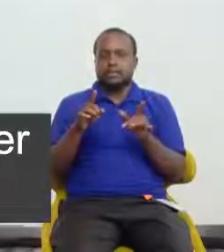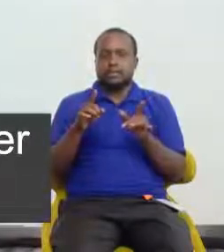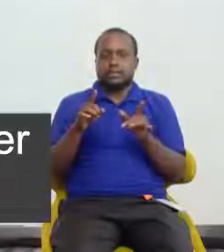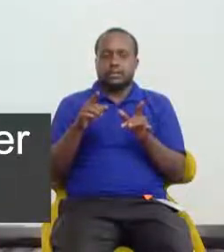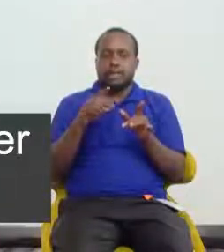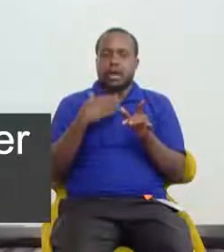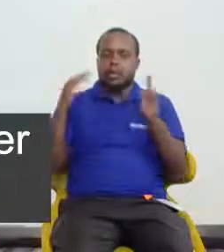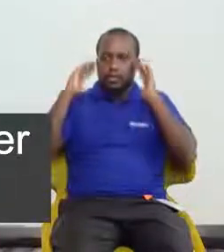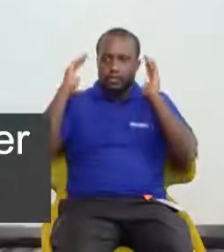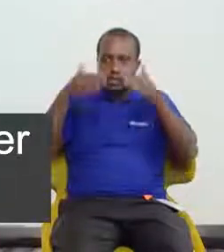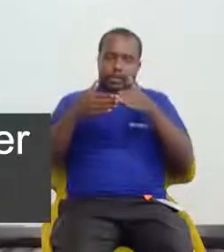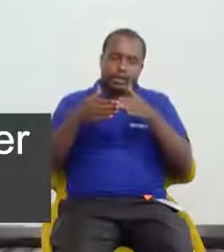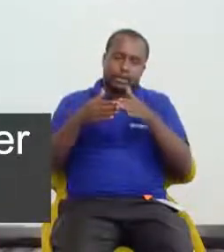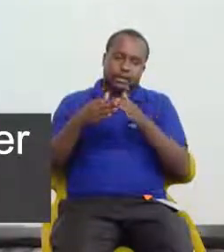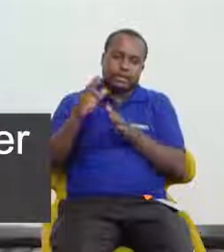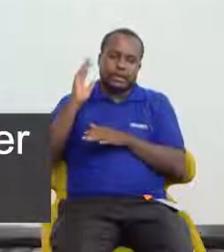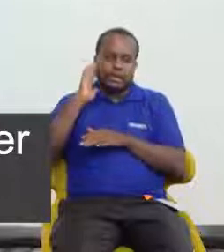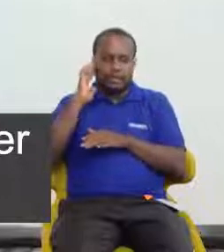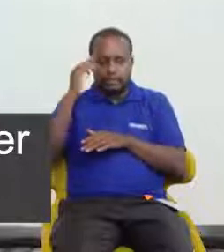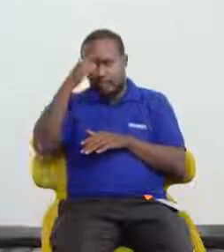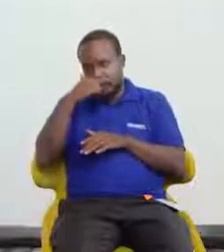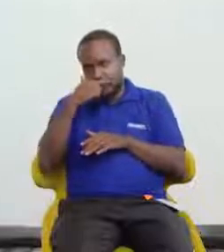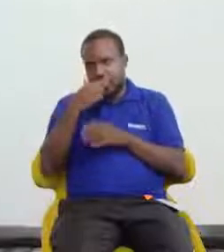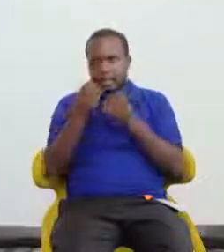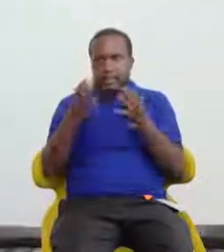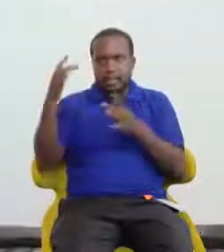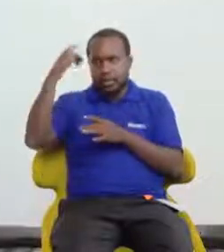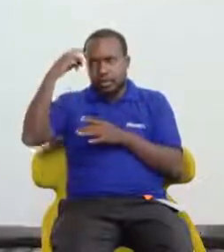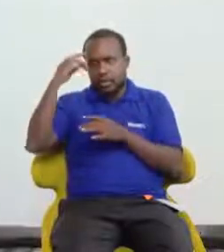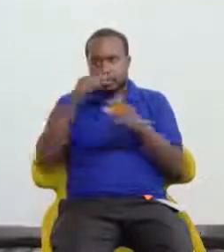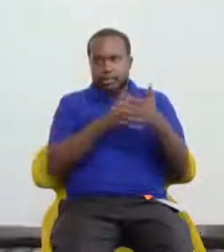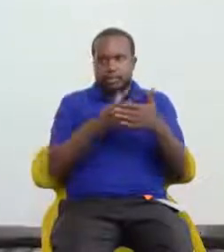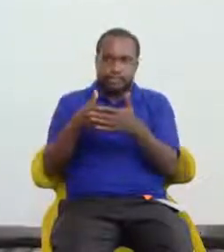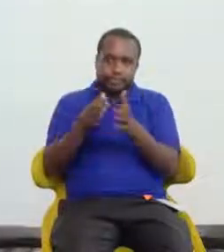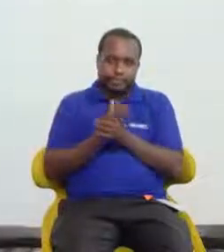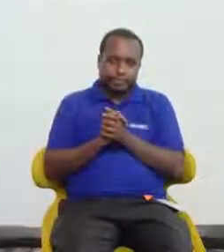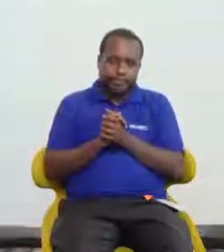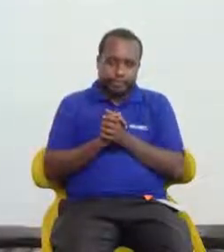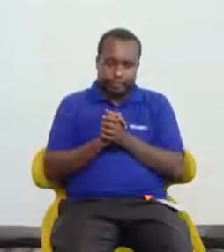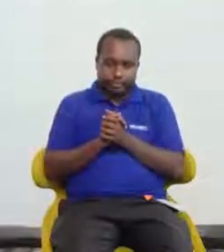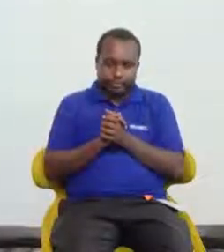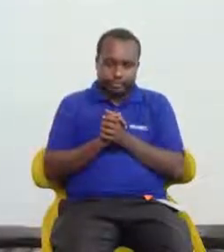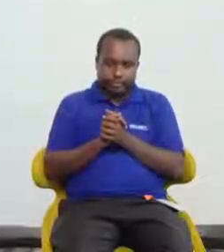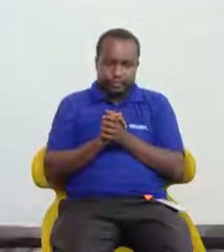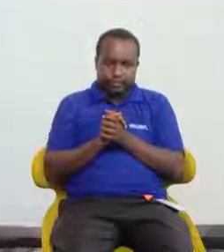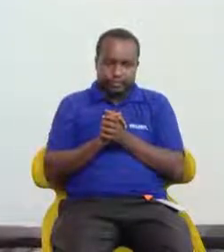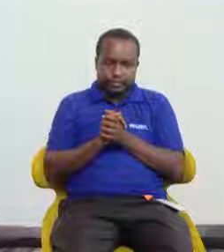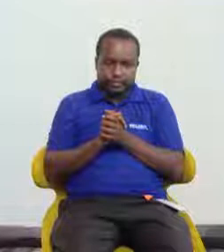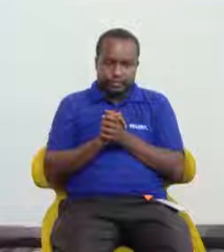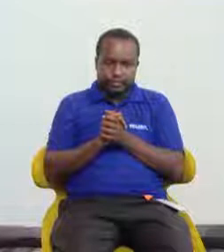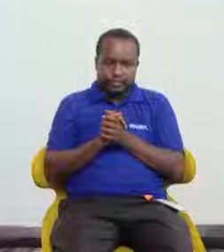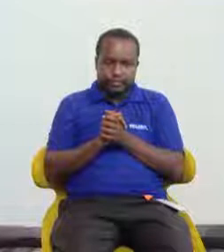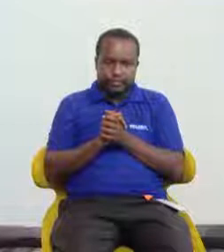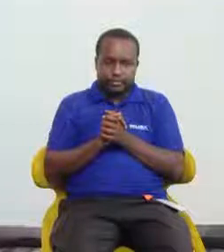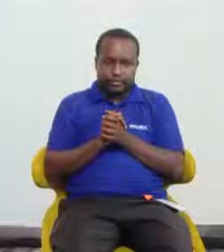to deaf blindness and other multisensory impairments. I'll start with a brief story about me. Well, when I became